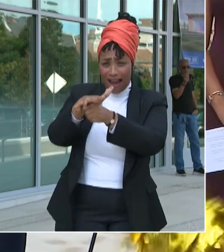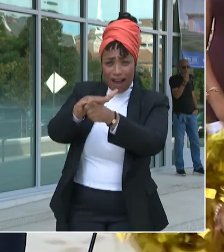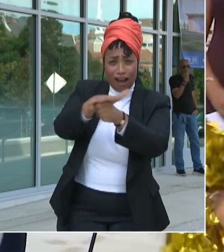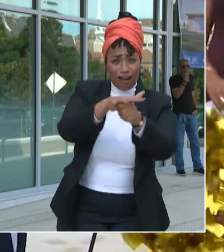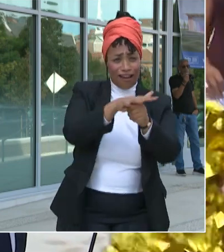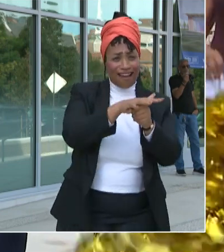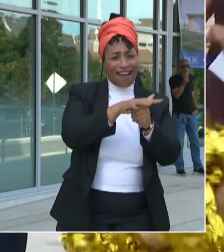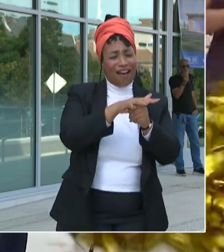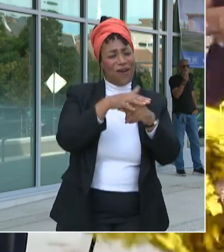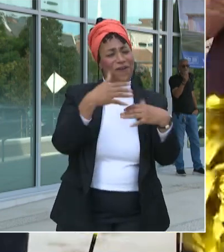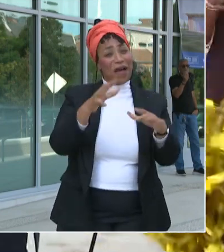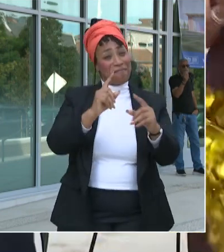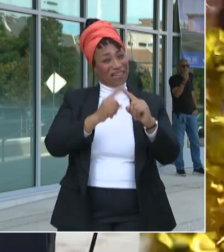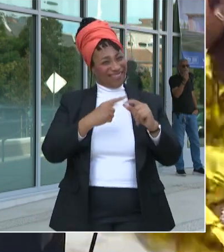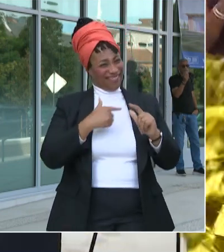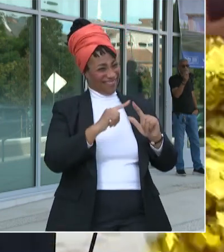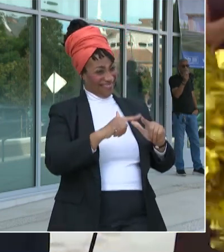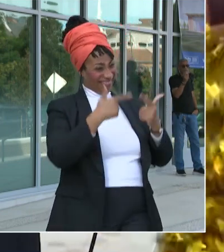Bowser.